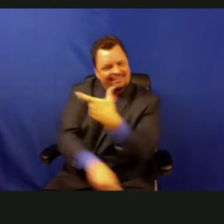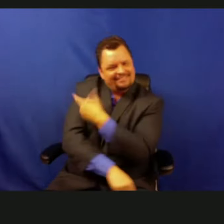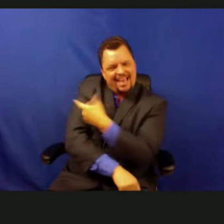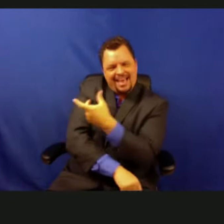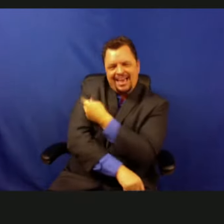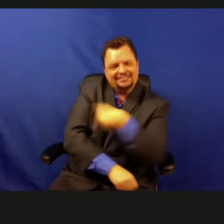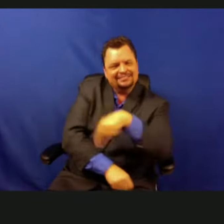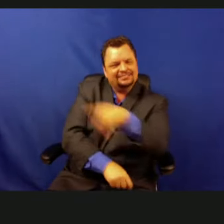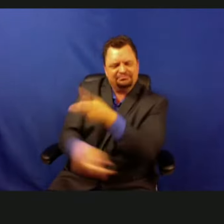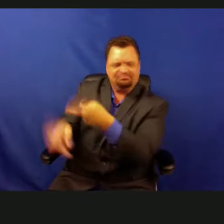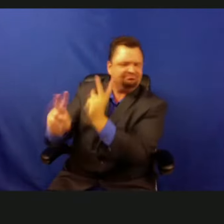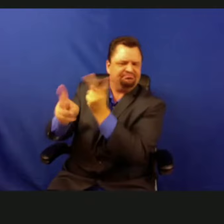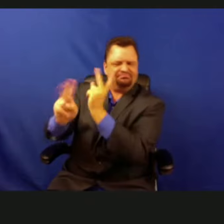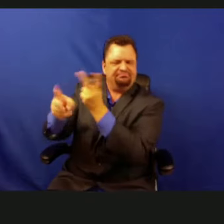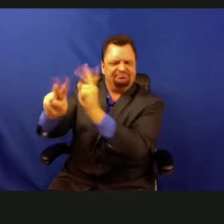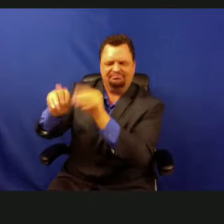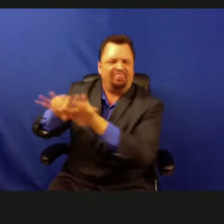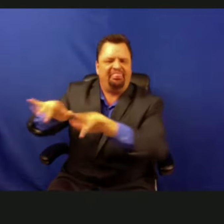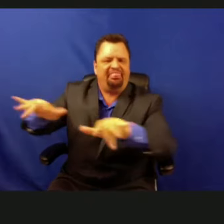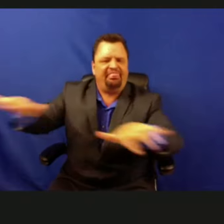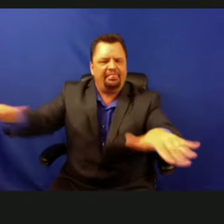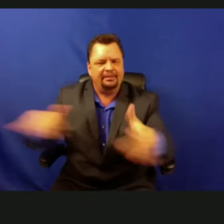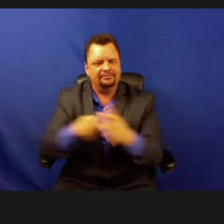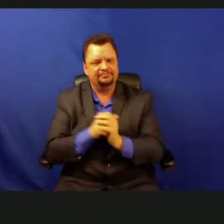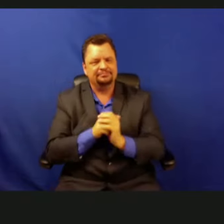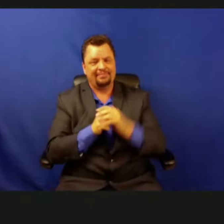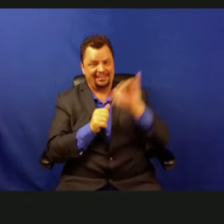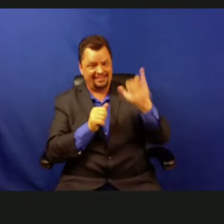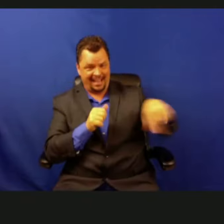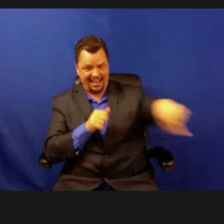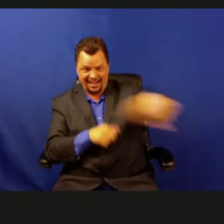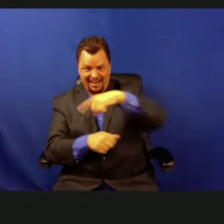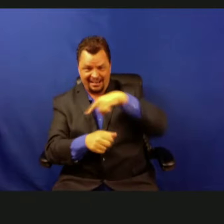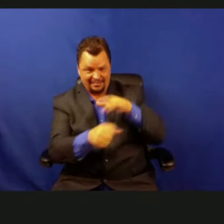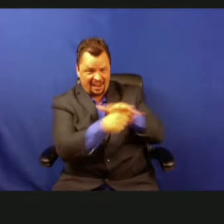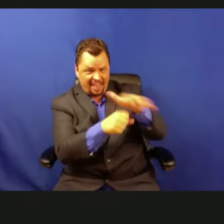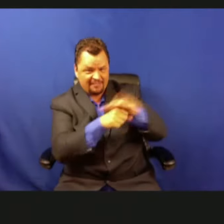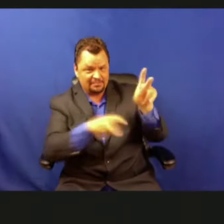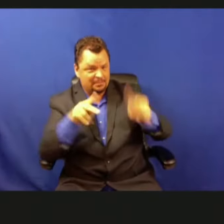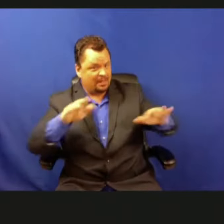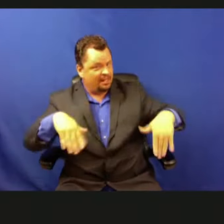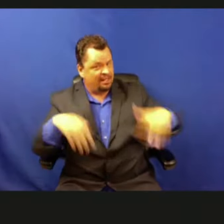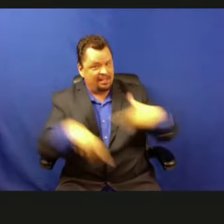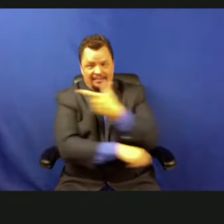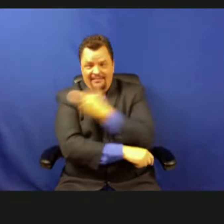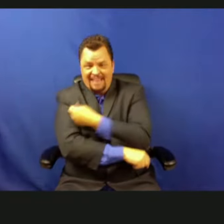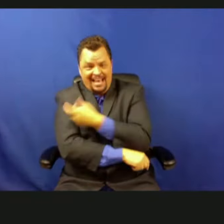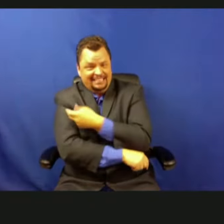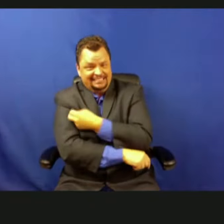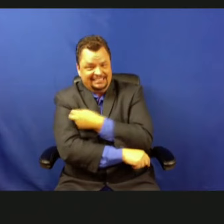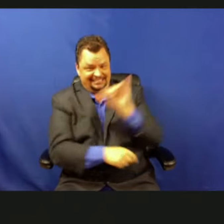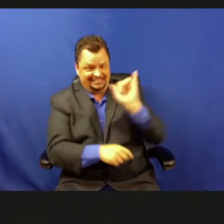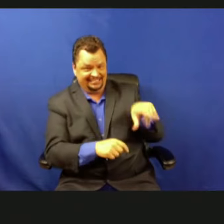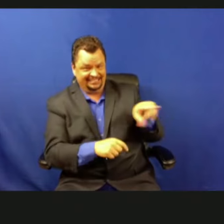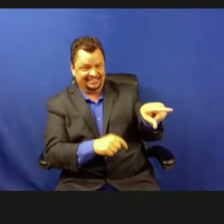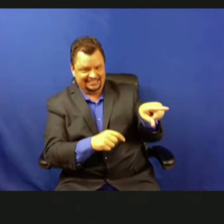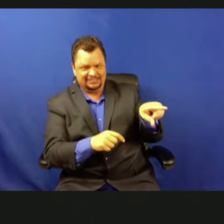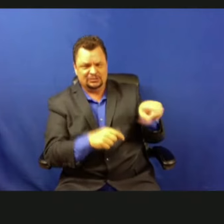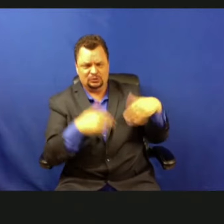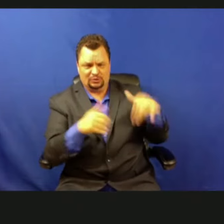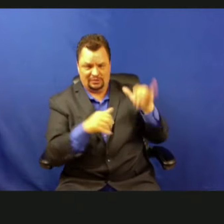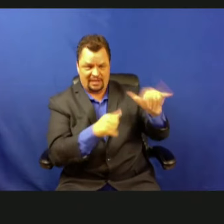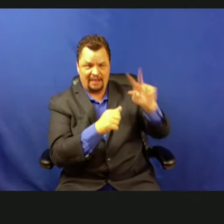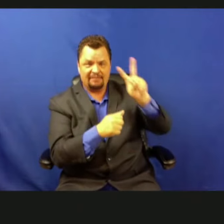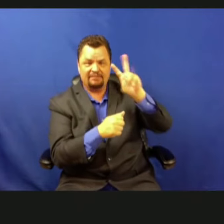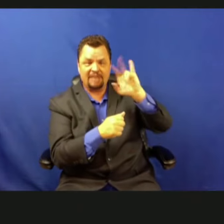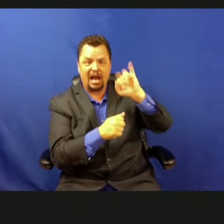enough hosts that are unvaccinated for the virus to continue to replicate, largely infecting unvaccinated people. But unfortunately, because the vaccines are 85%